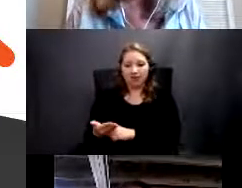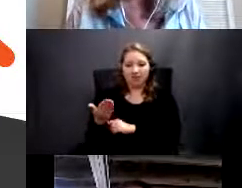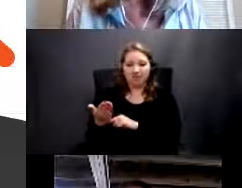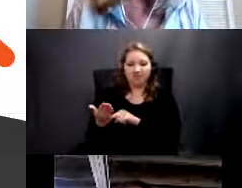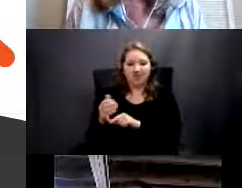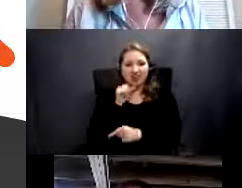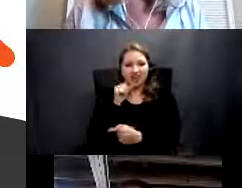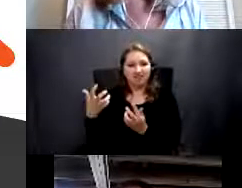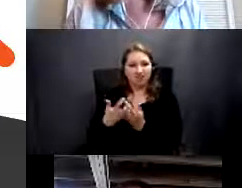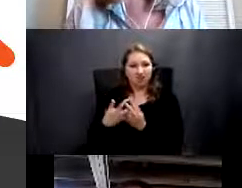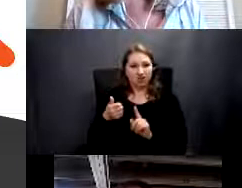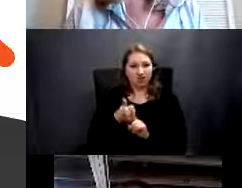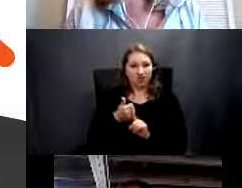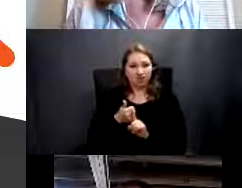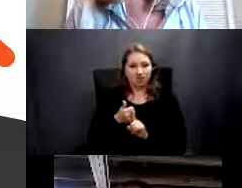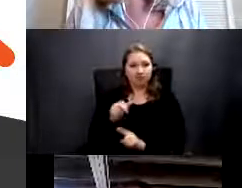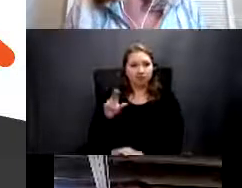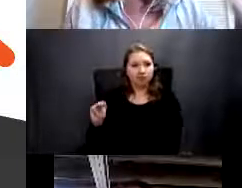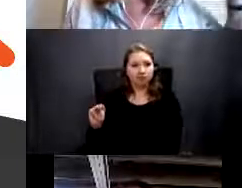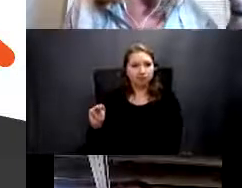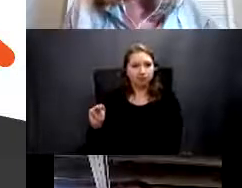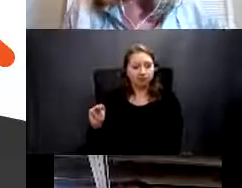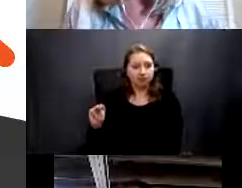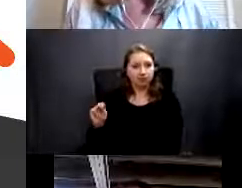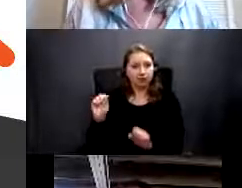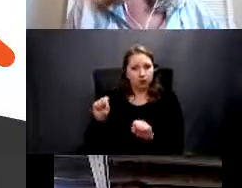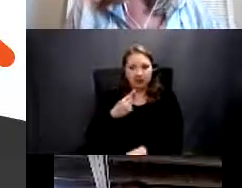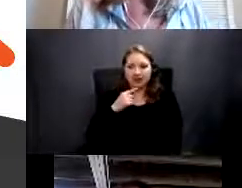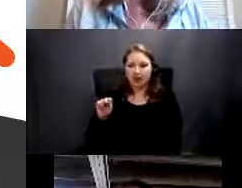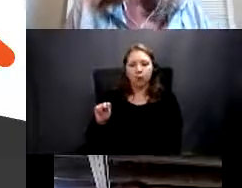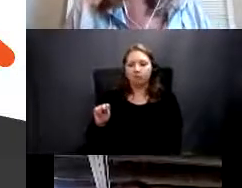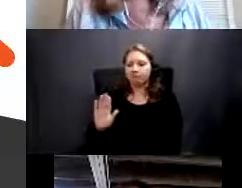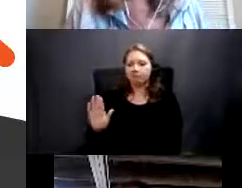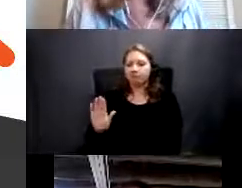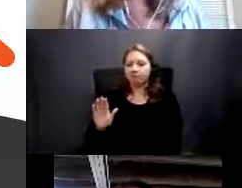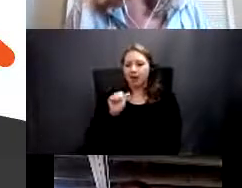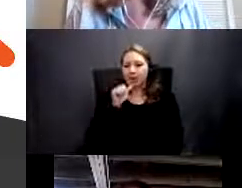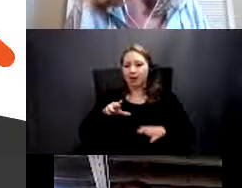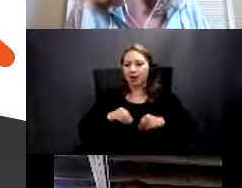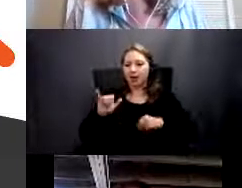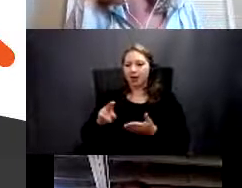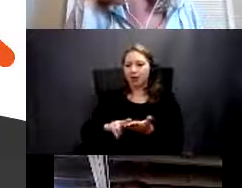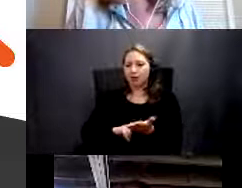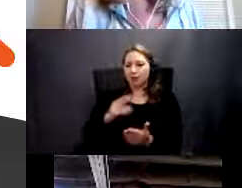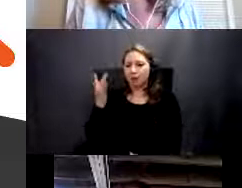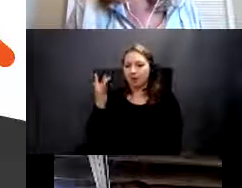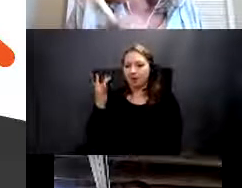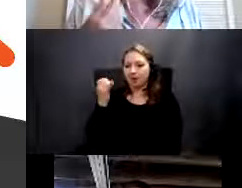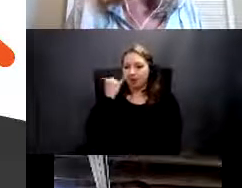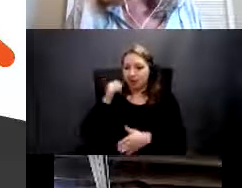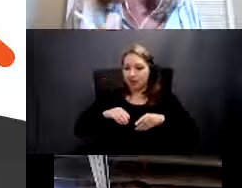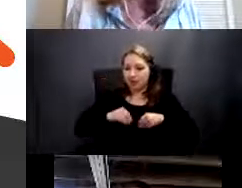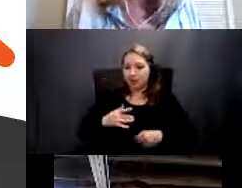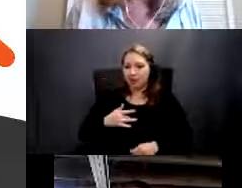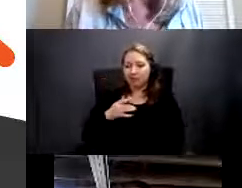you are. Being able to say, I'm going to pass on that contract because it would feel like